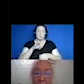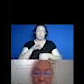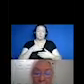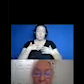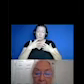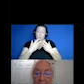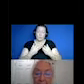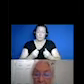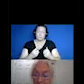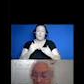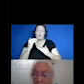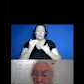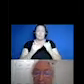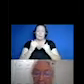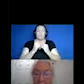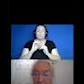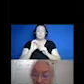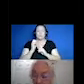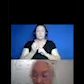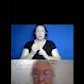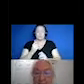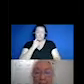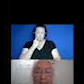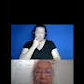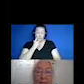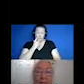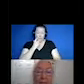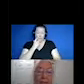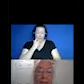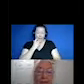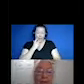spiritual wellness, and balance with the environment.